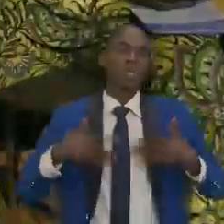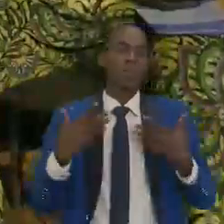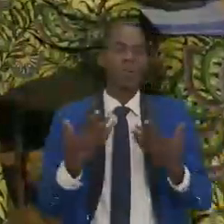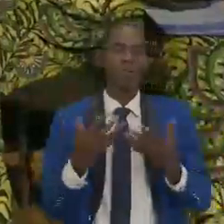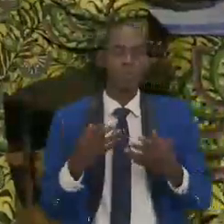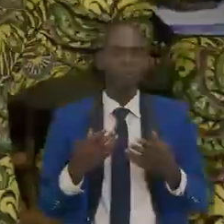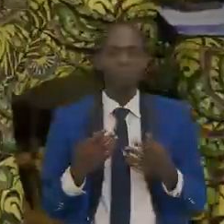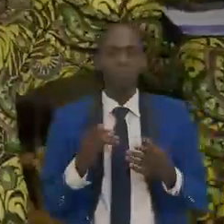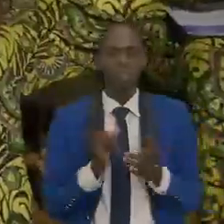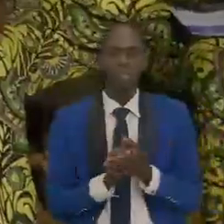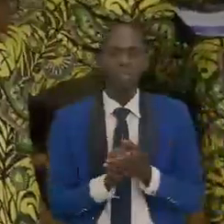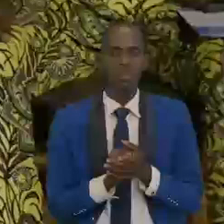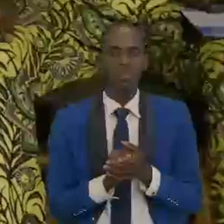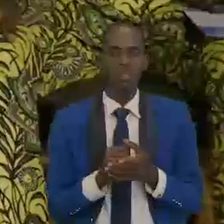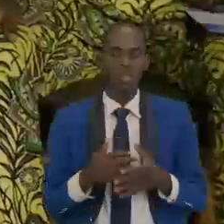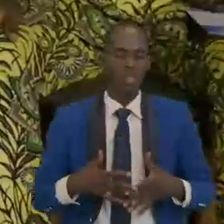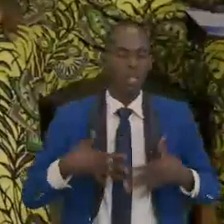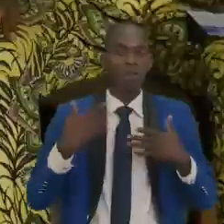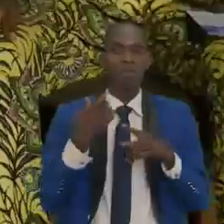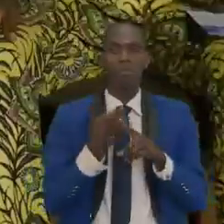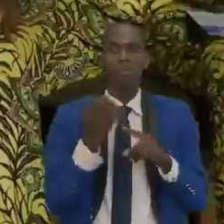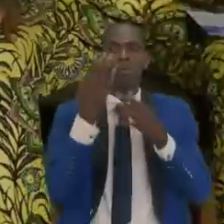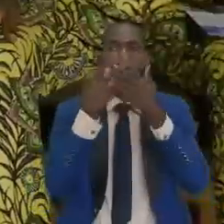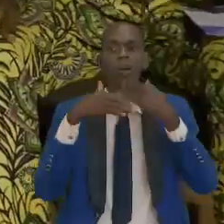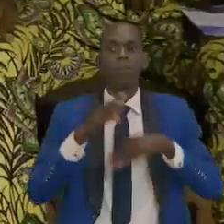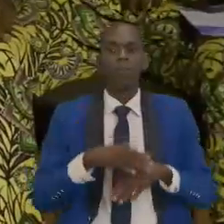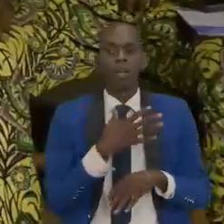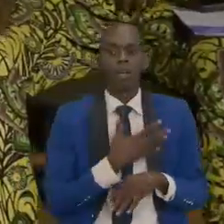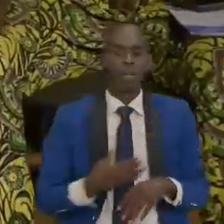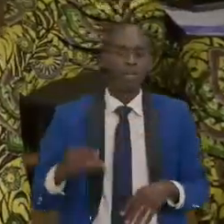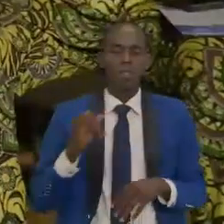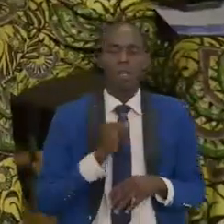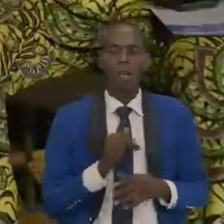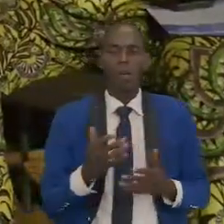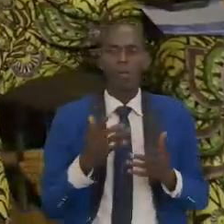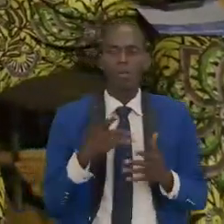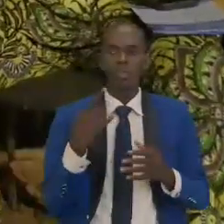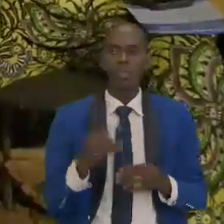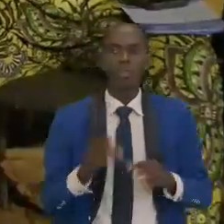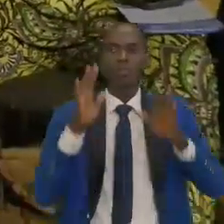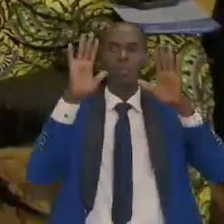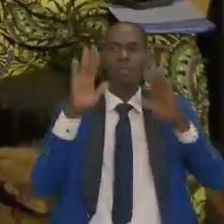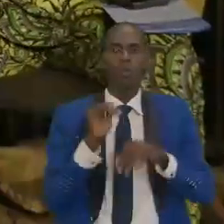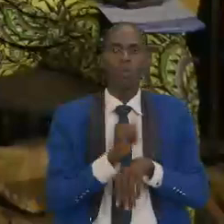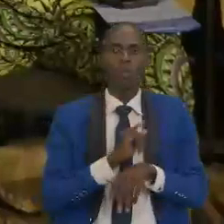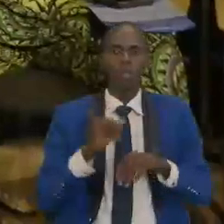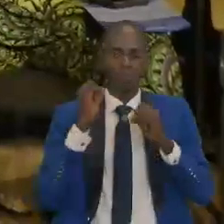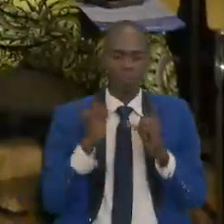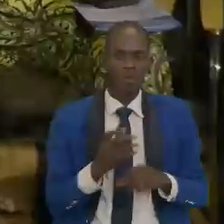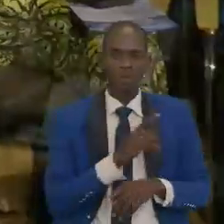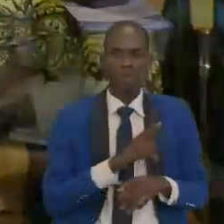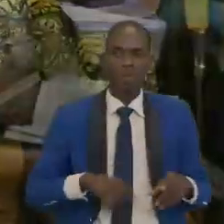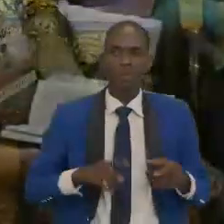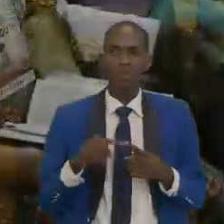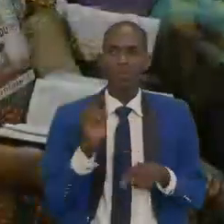want the life from heaven. And I want the miracle working power of the Lord to work in my life.